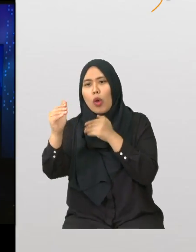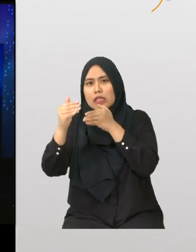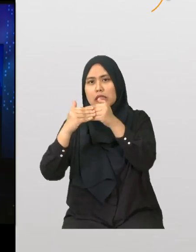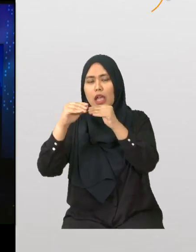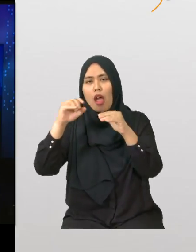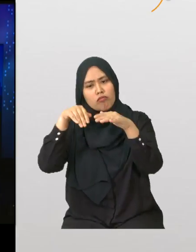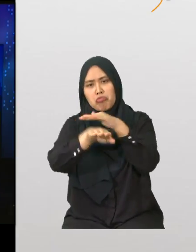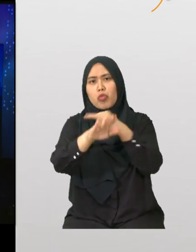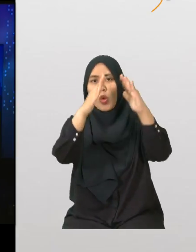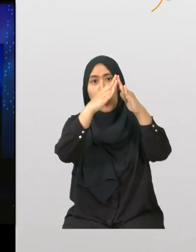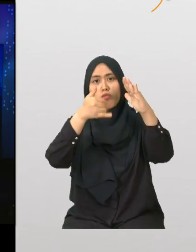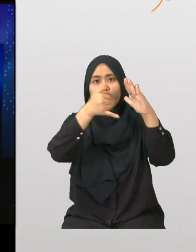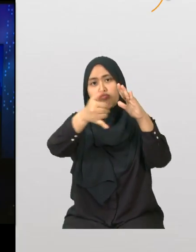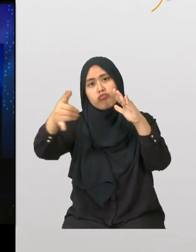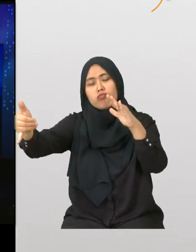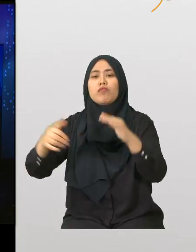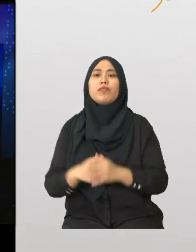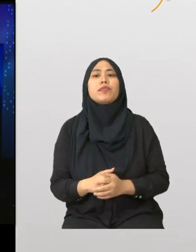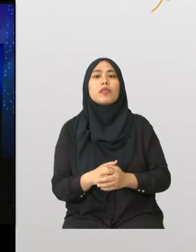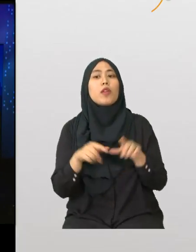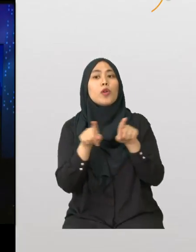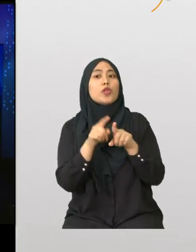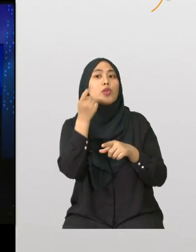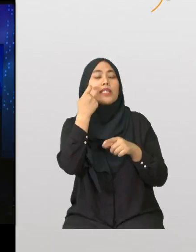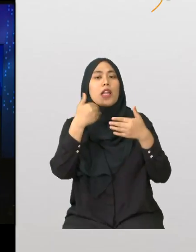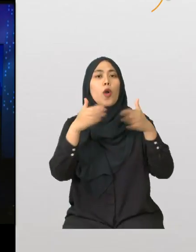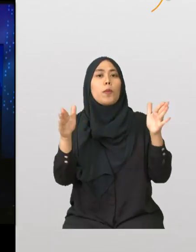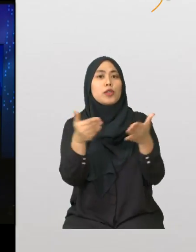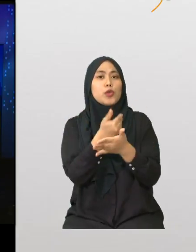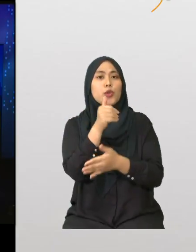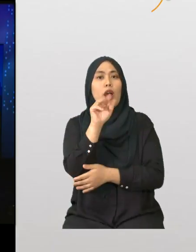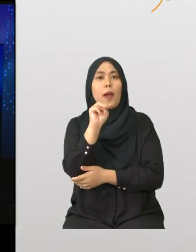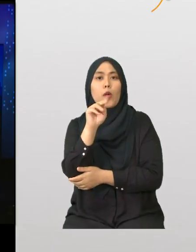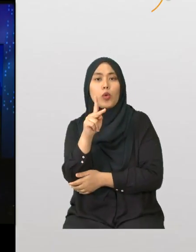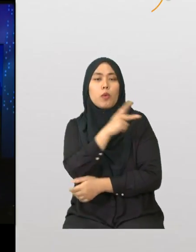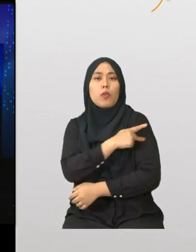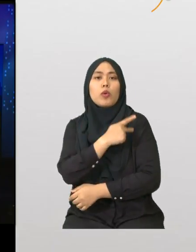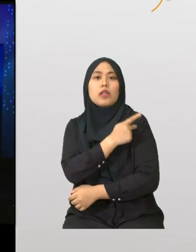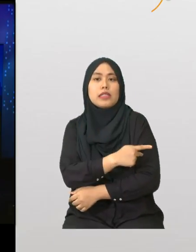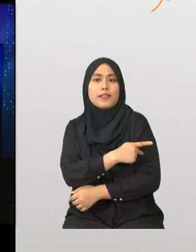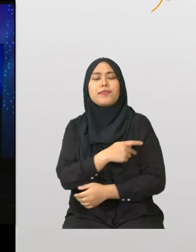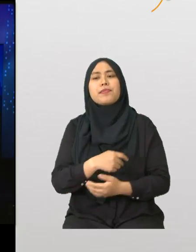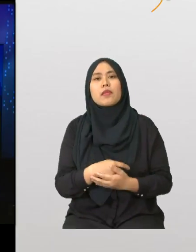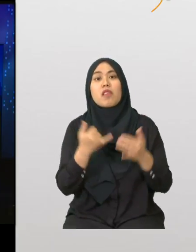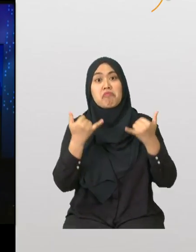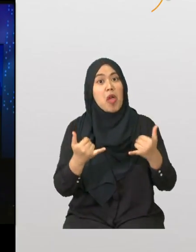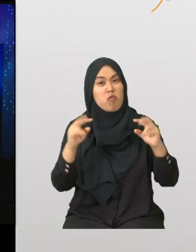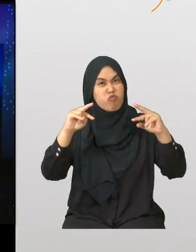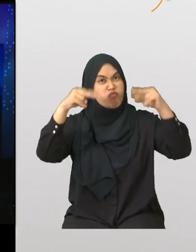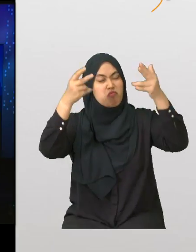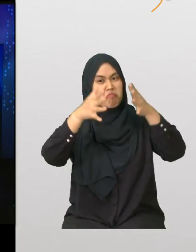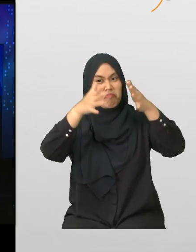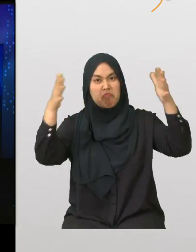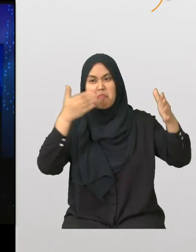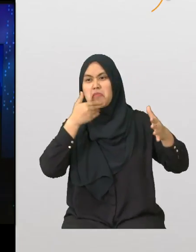doorstep. I also recently opened a new Ang Mo Kio Polyclinic. It's bigger and better with more and